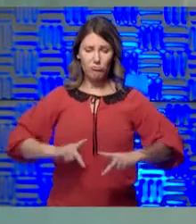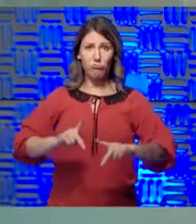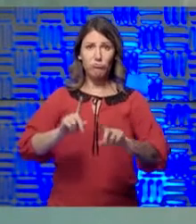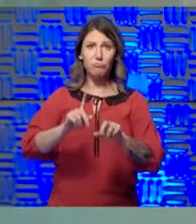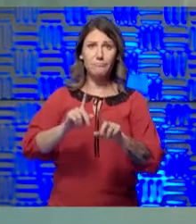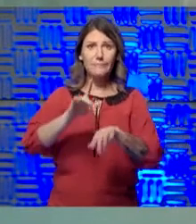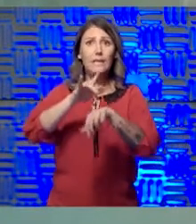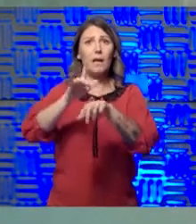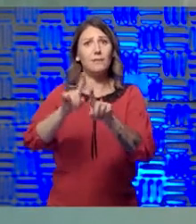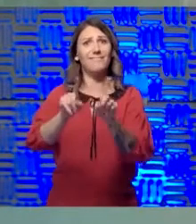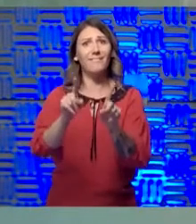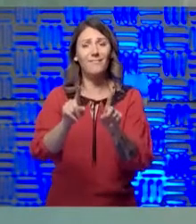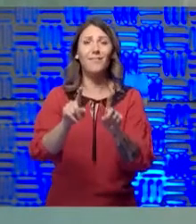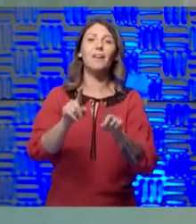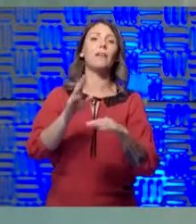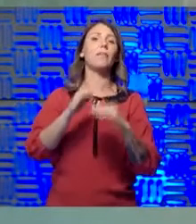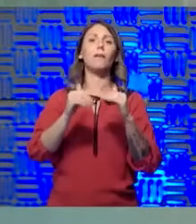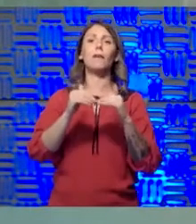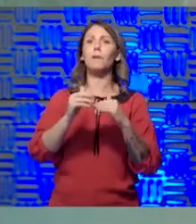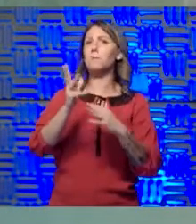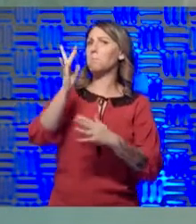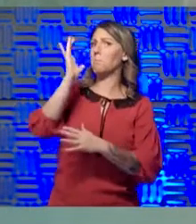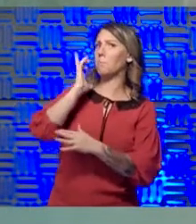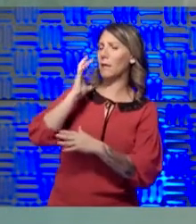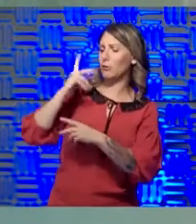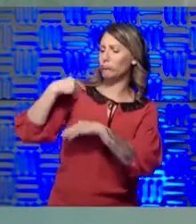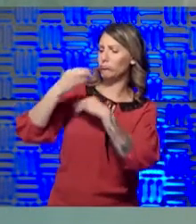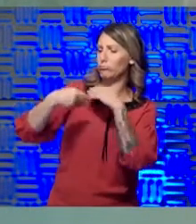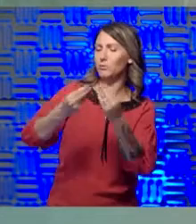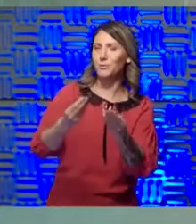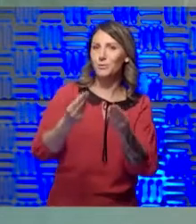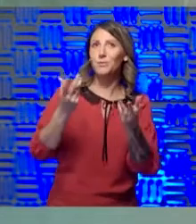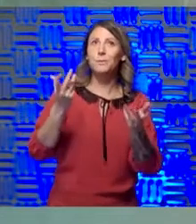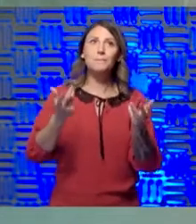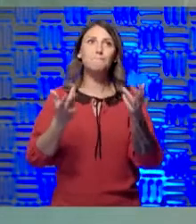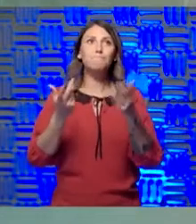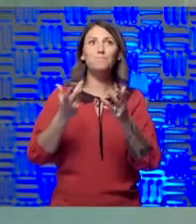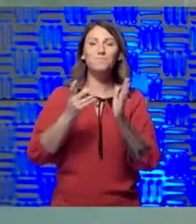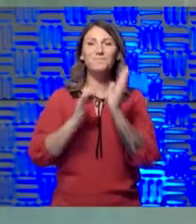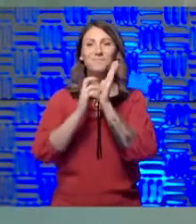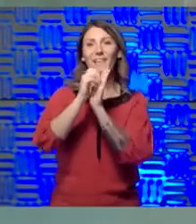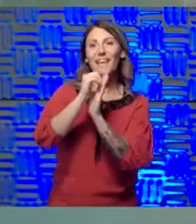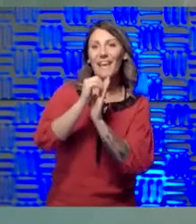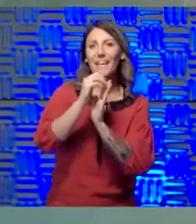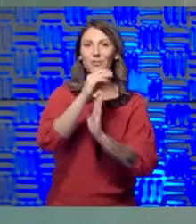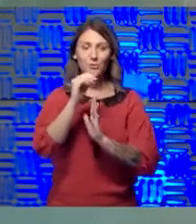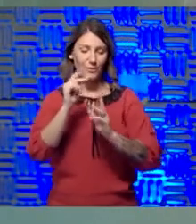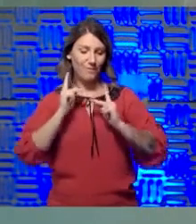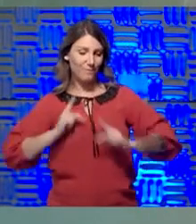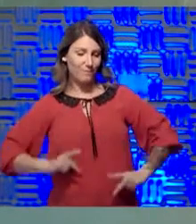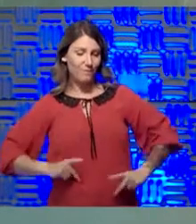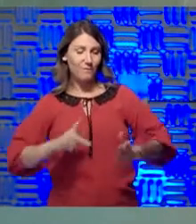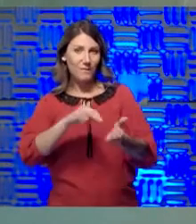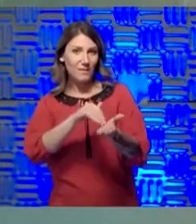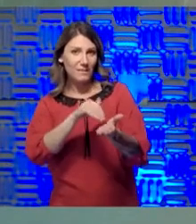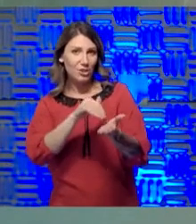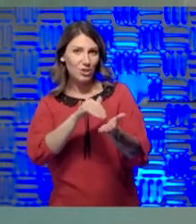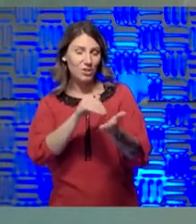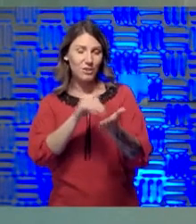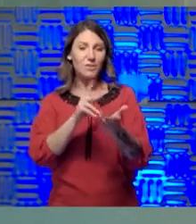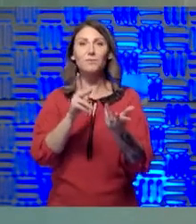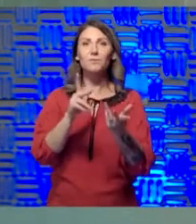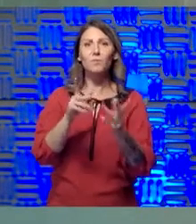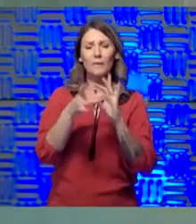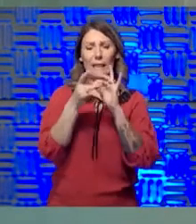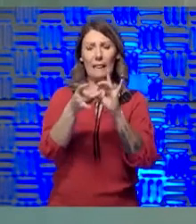different than what we have seen in the traditional cancer and physician cancer patient relationship. And it